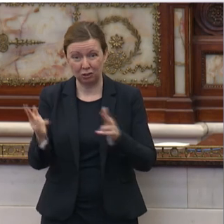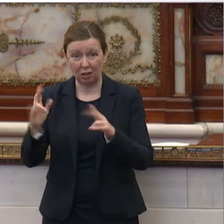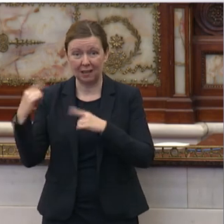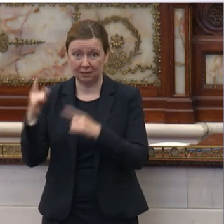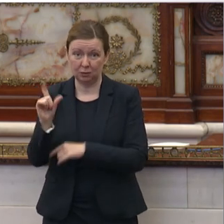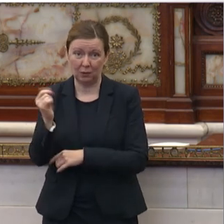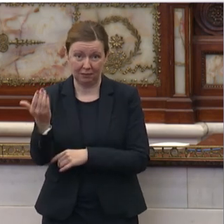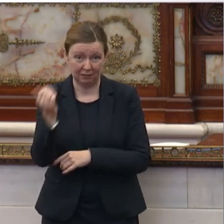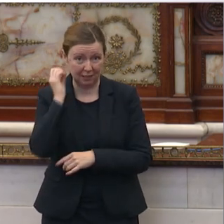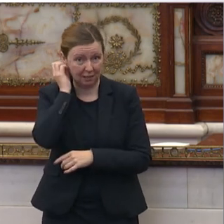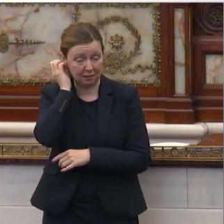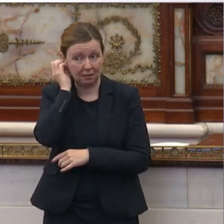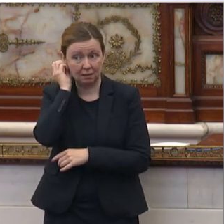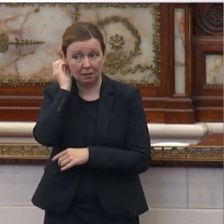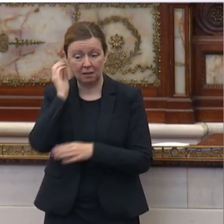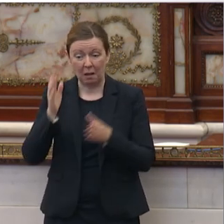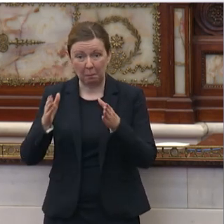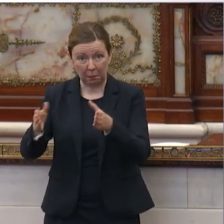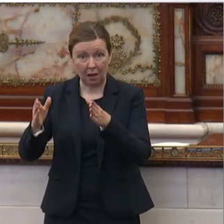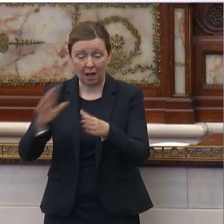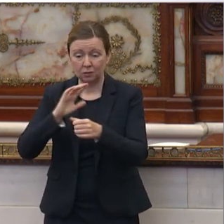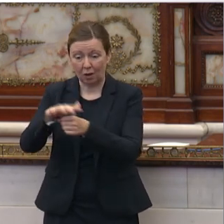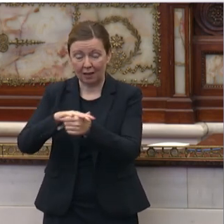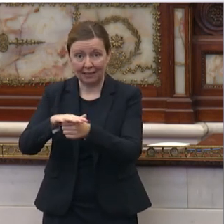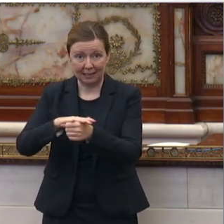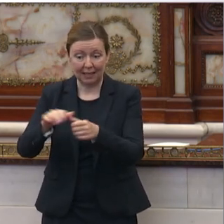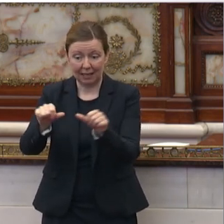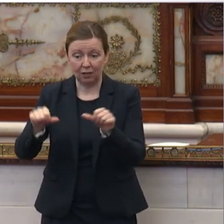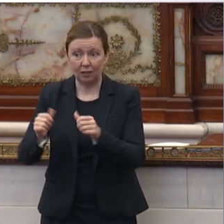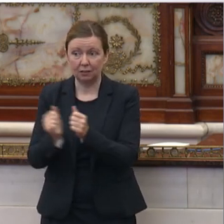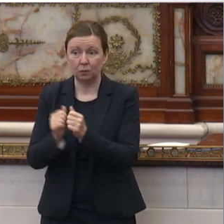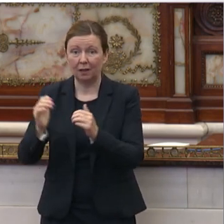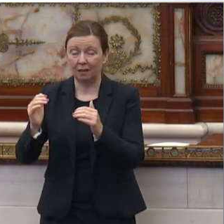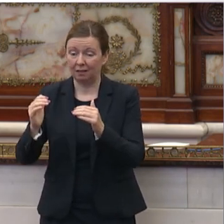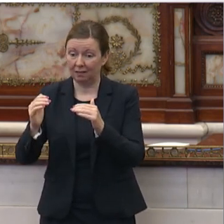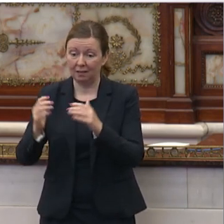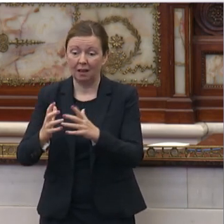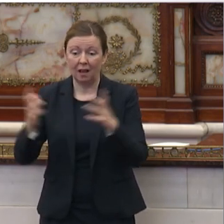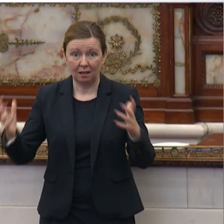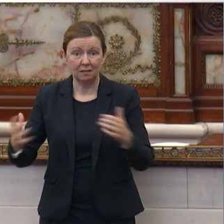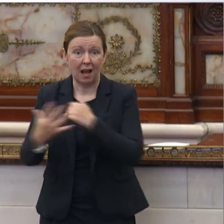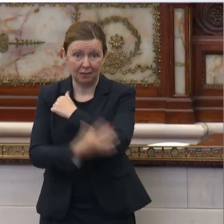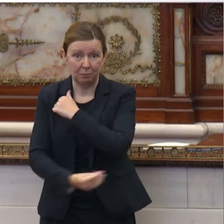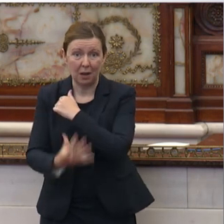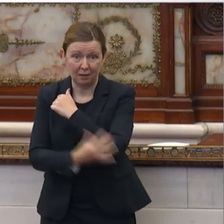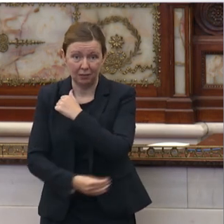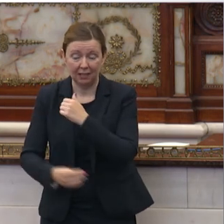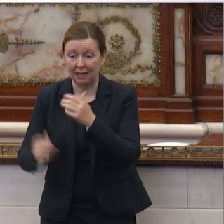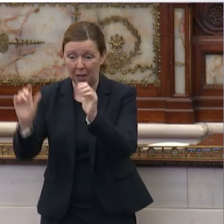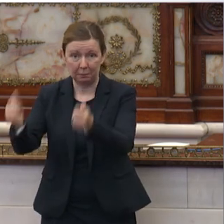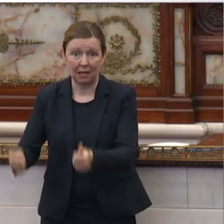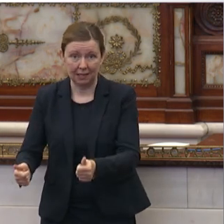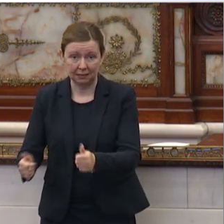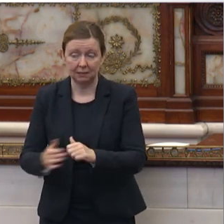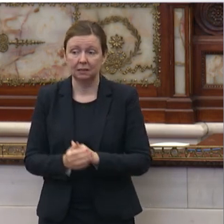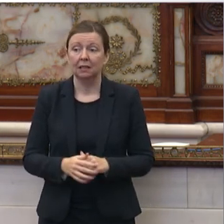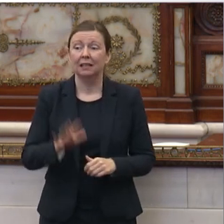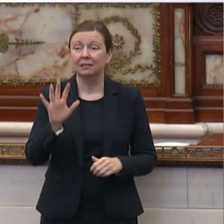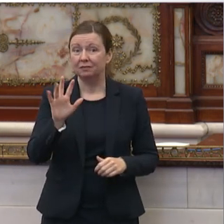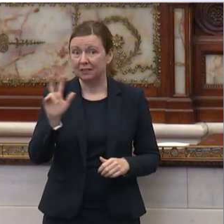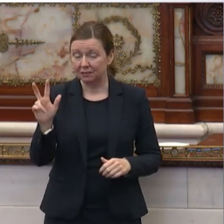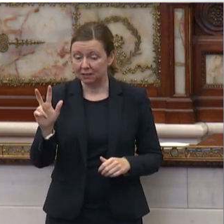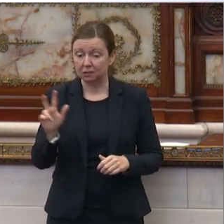2015. These blocks are located in areas with overwhelming amounts of poverty and blight, and 53 out